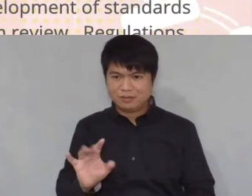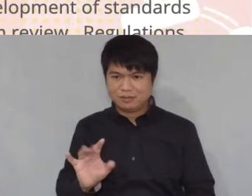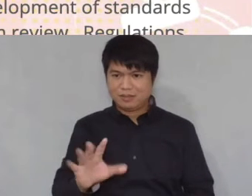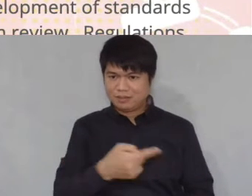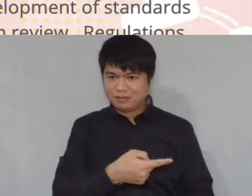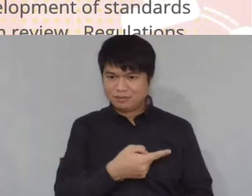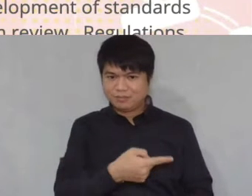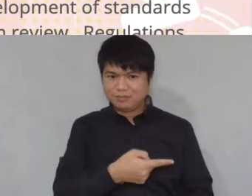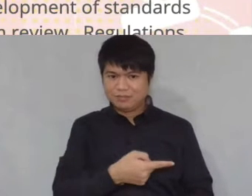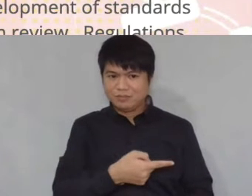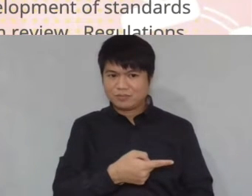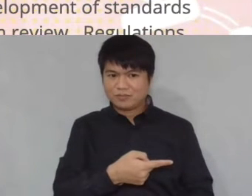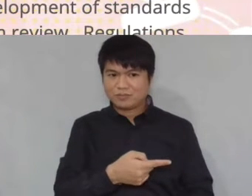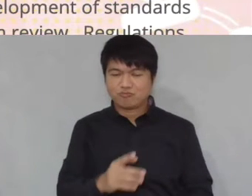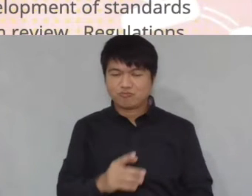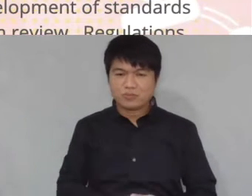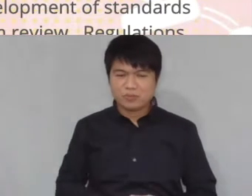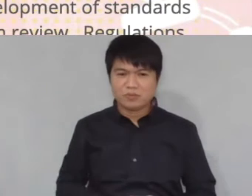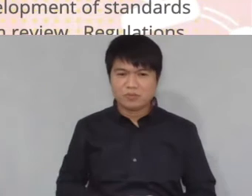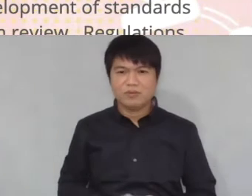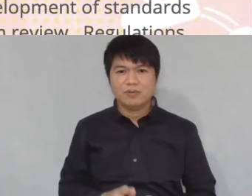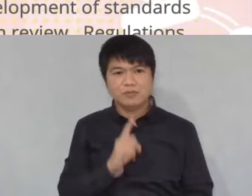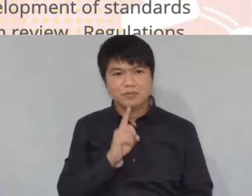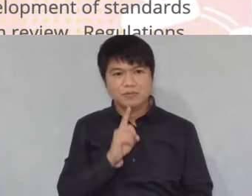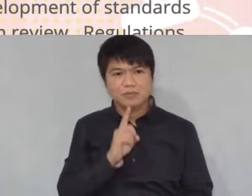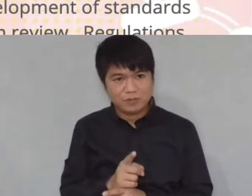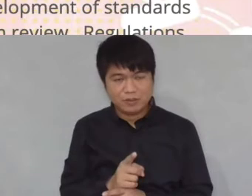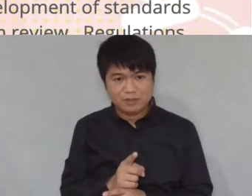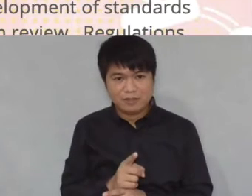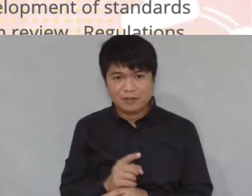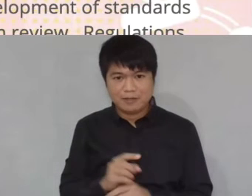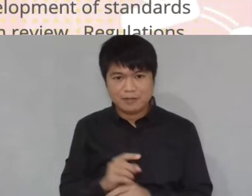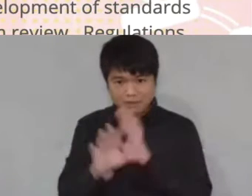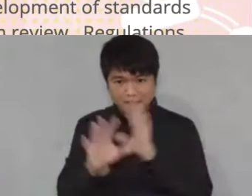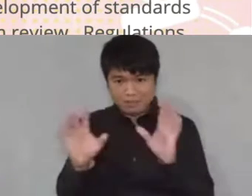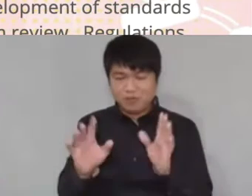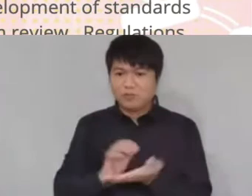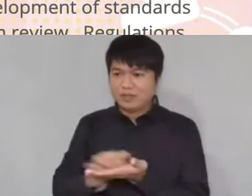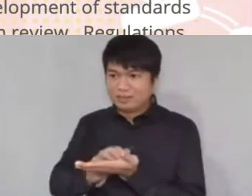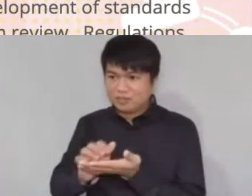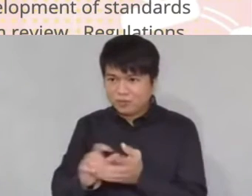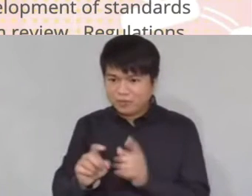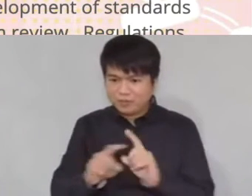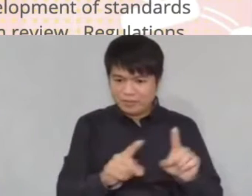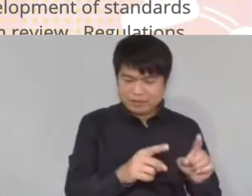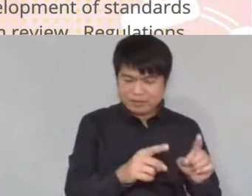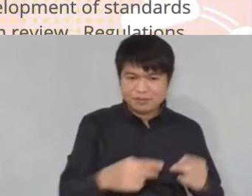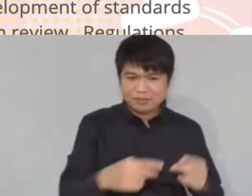definitely we have yet to really clarify the scope of practice of the different health human